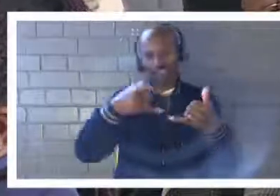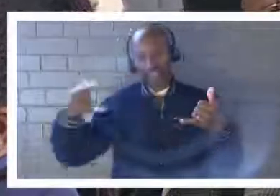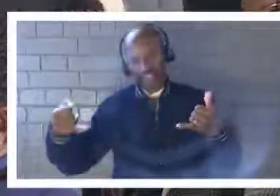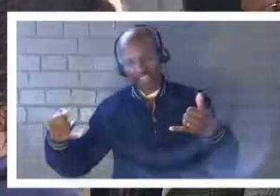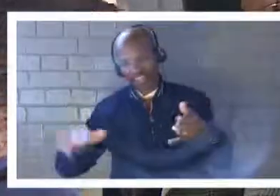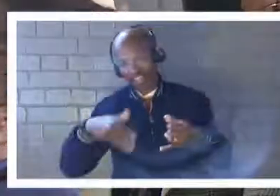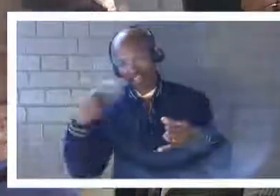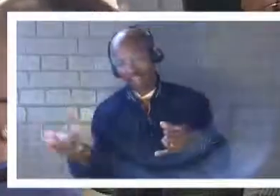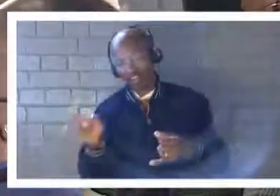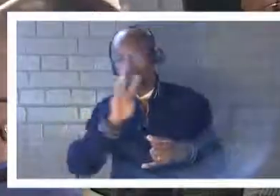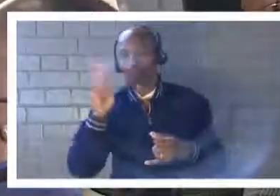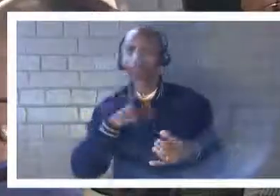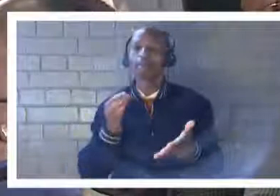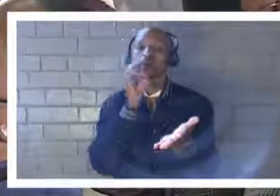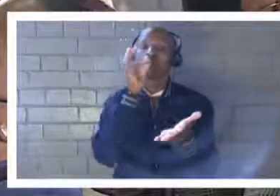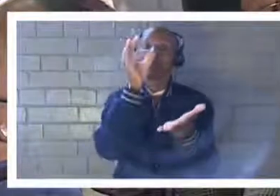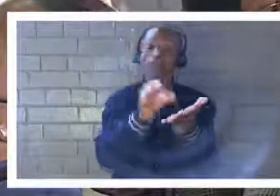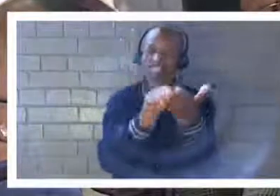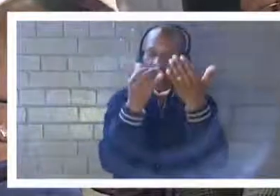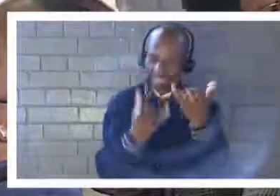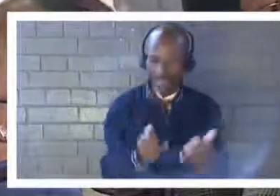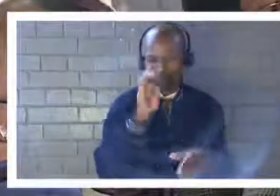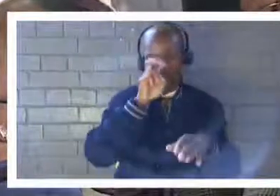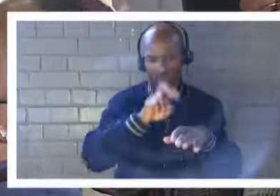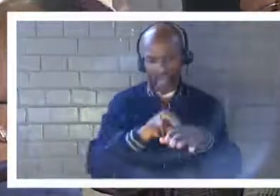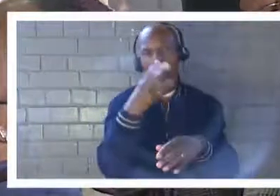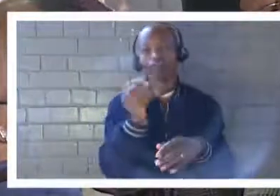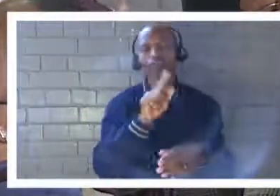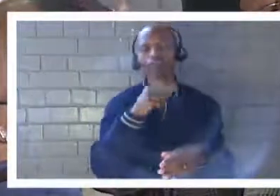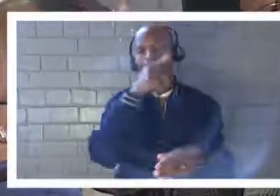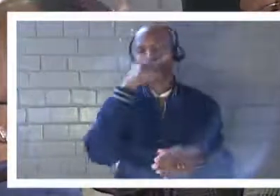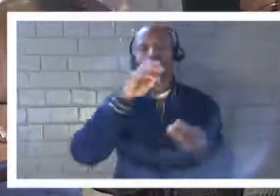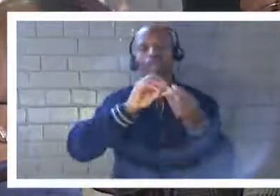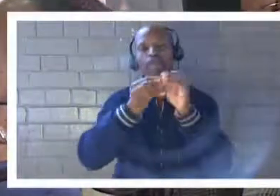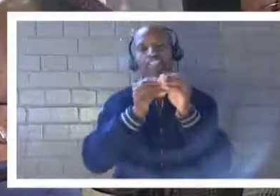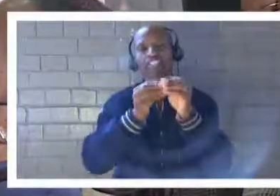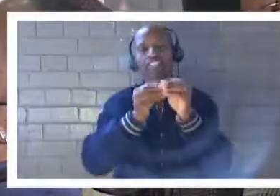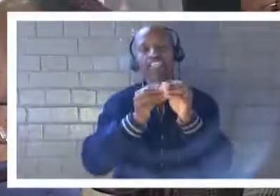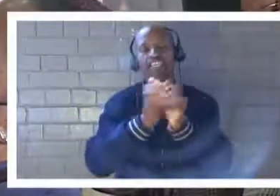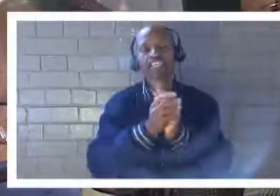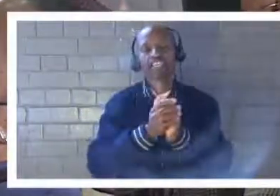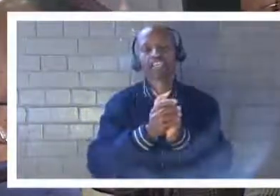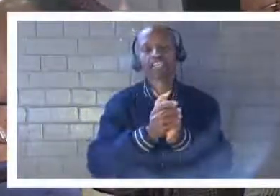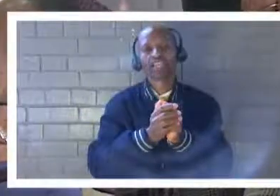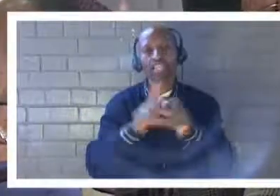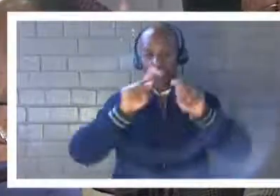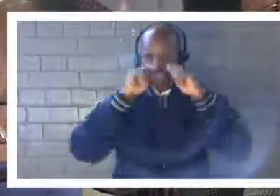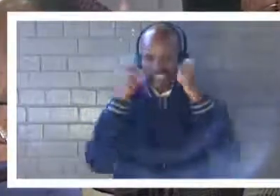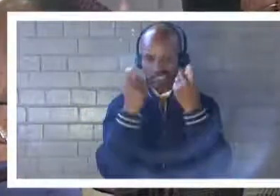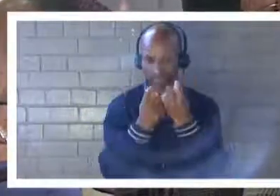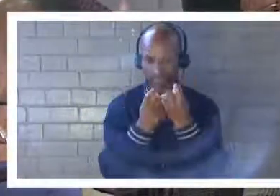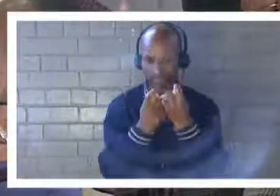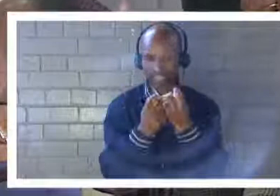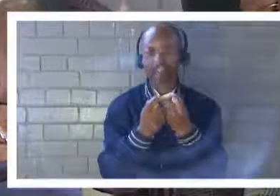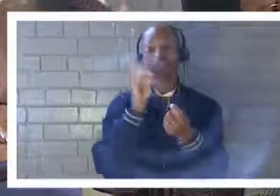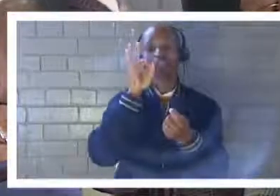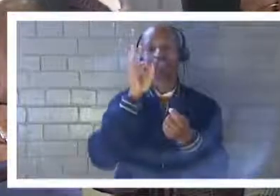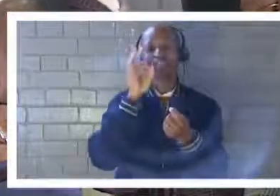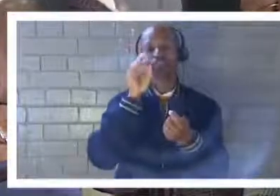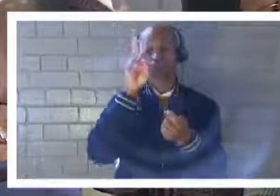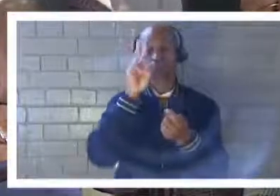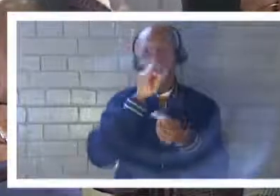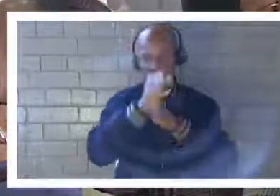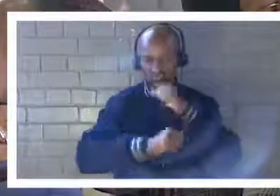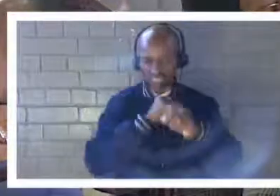another wards. So I'm proposing that perhaps we also need to have what we call the fixed term contract. We have a contract for a period of 3 years or